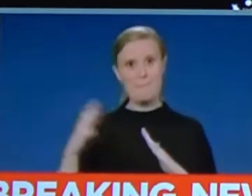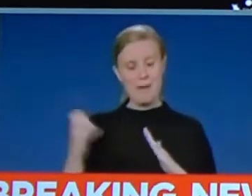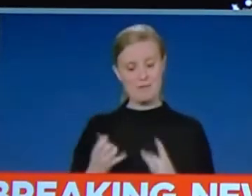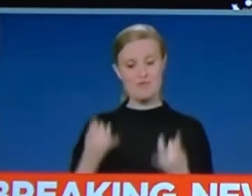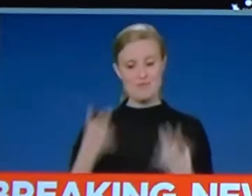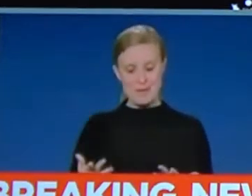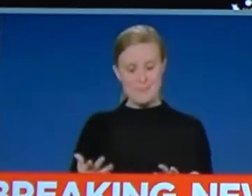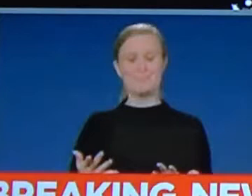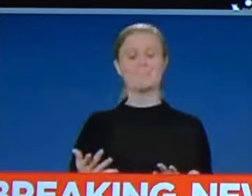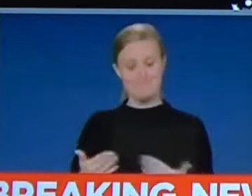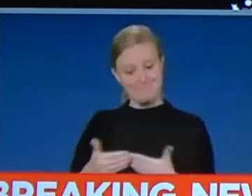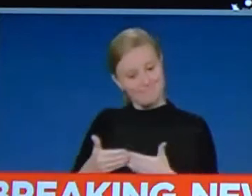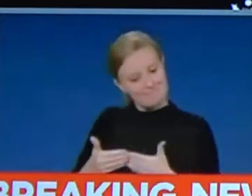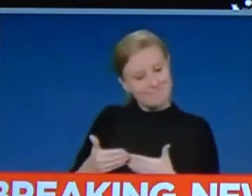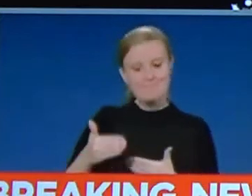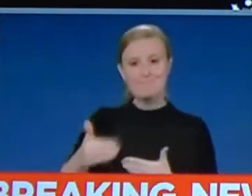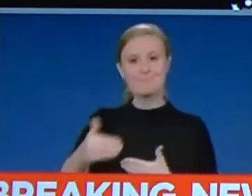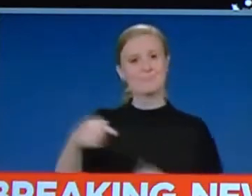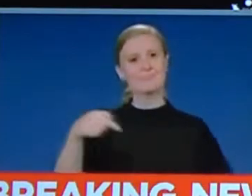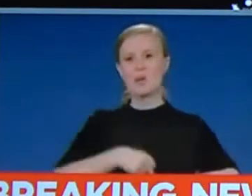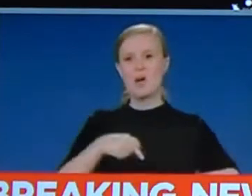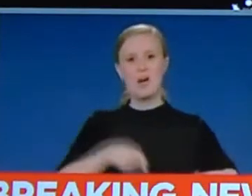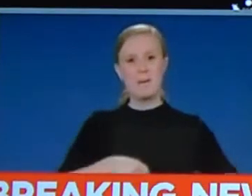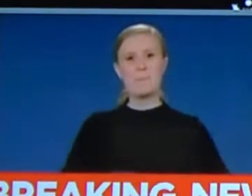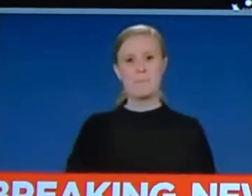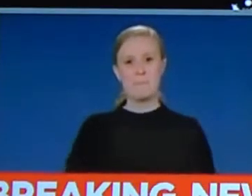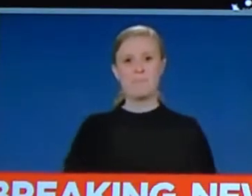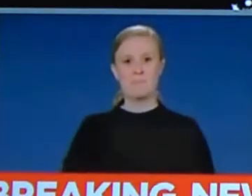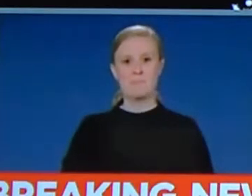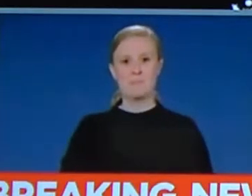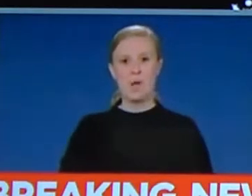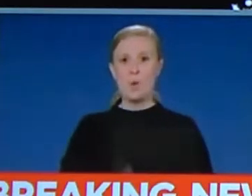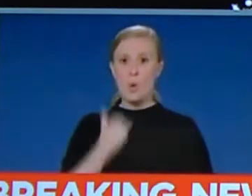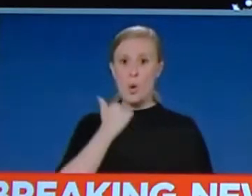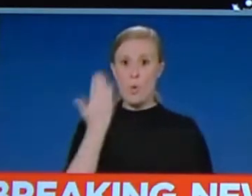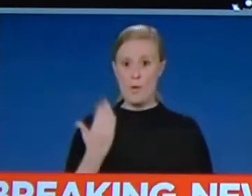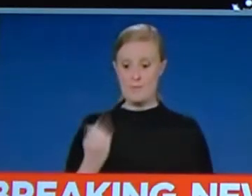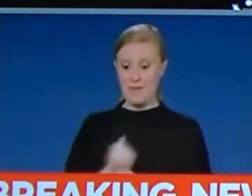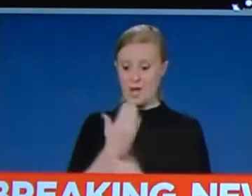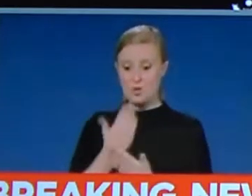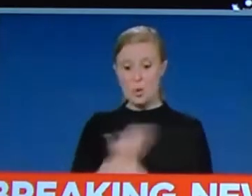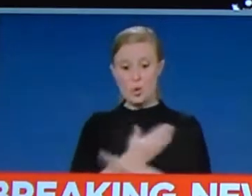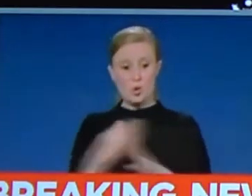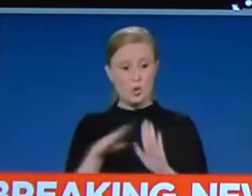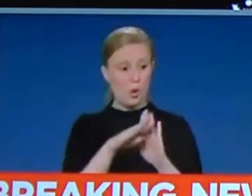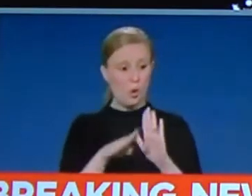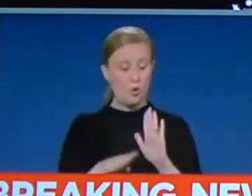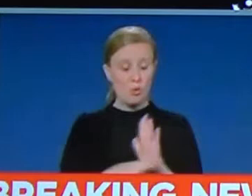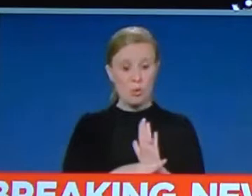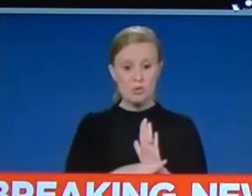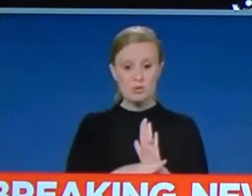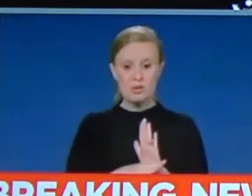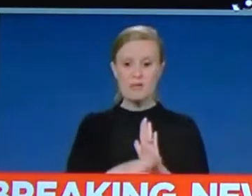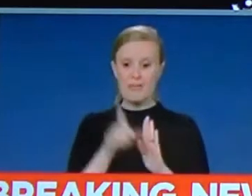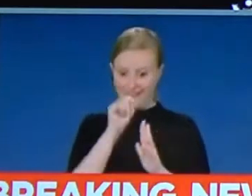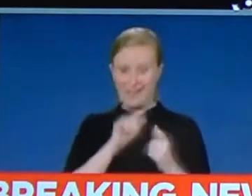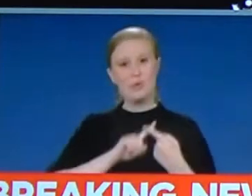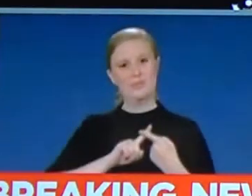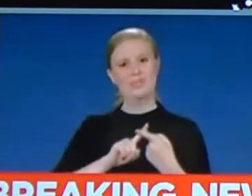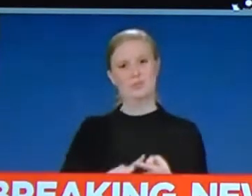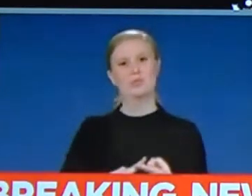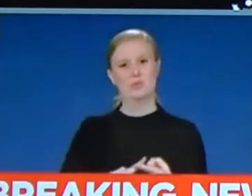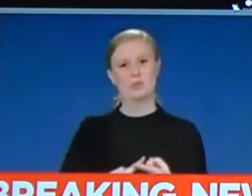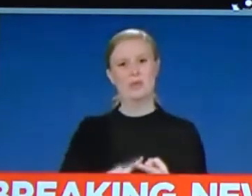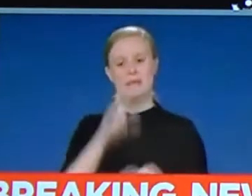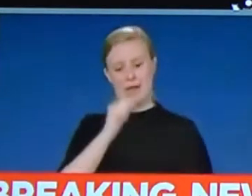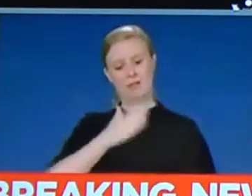things and the other changes that have been put in place, we have sought at all times to make them sustainable, to make them scalable. Because this